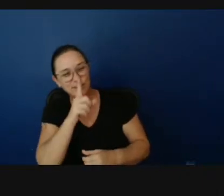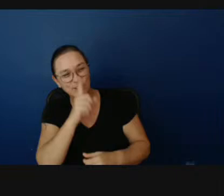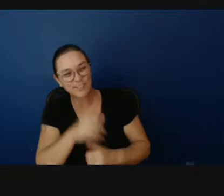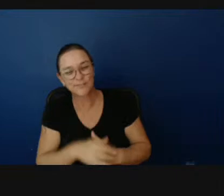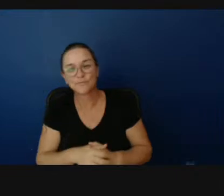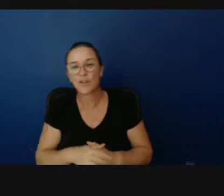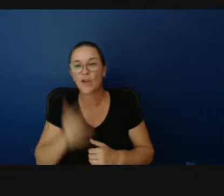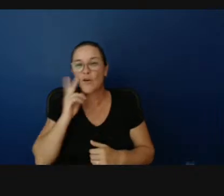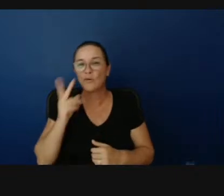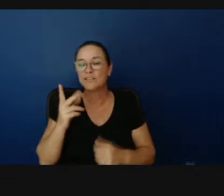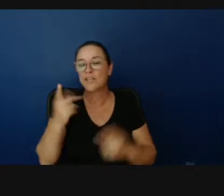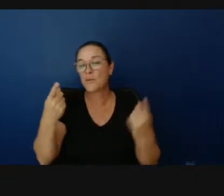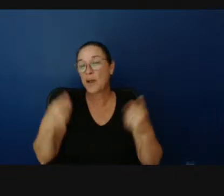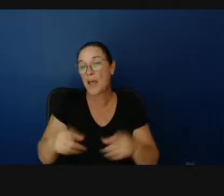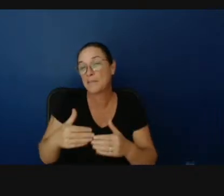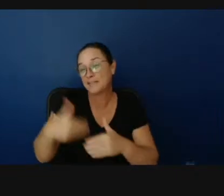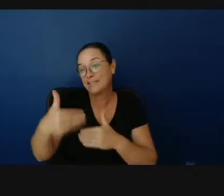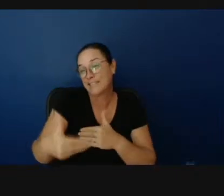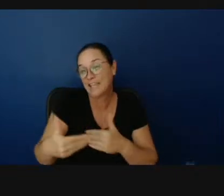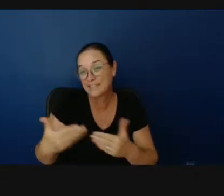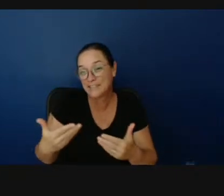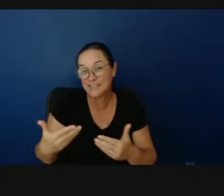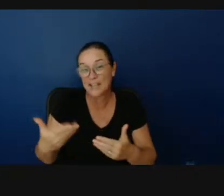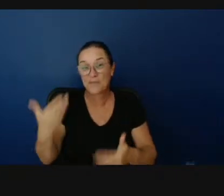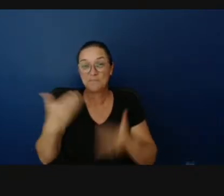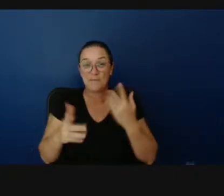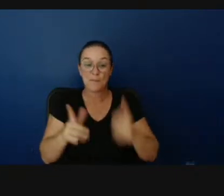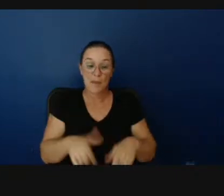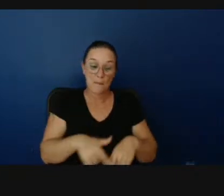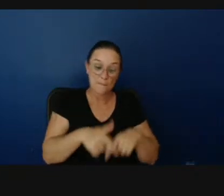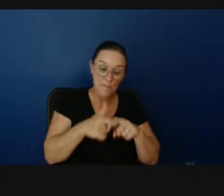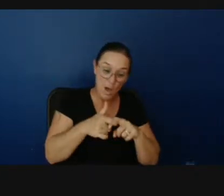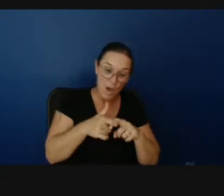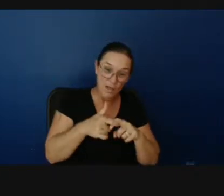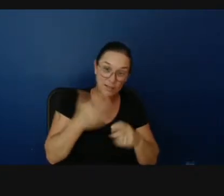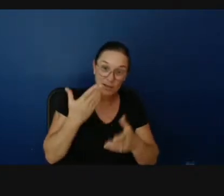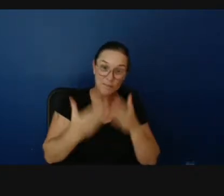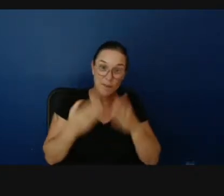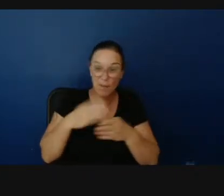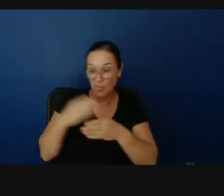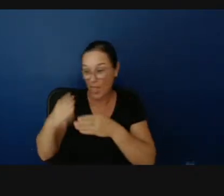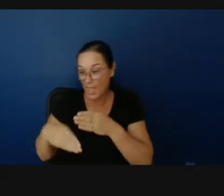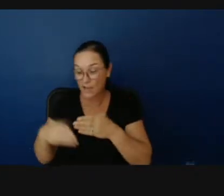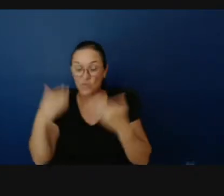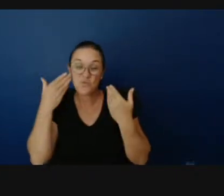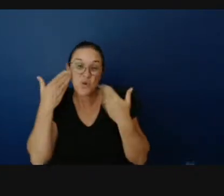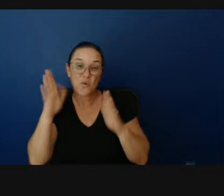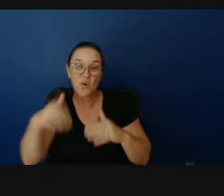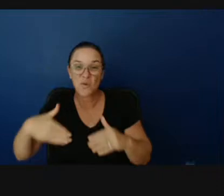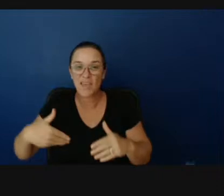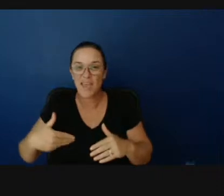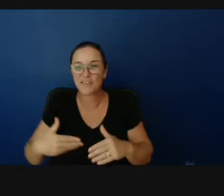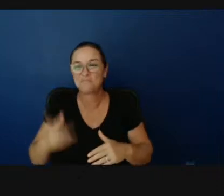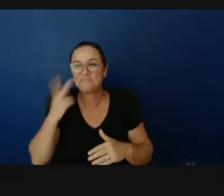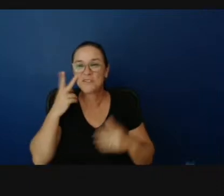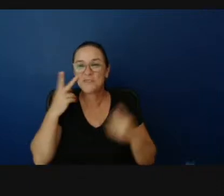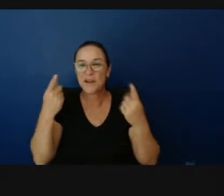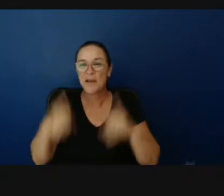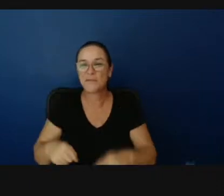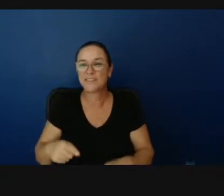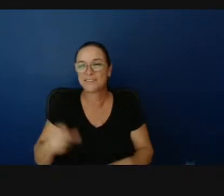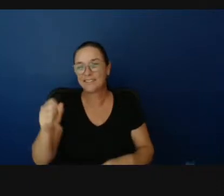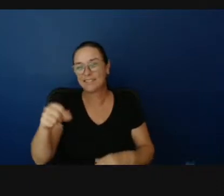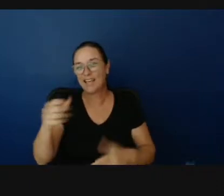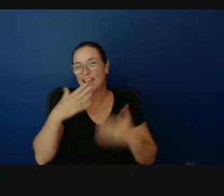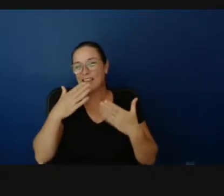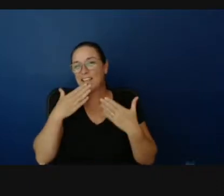the future holds. Maybe we're in a pause. Maybe it's into the eruption. Don't know yet. Time will tell. So thank you Yeah. again, and have a